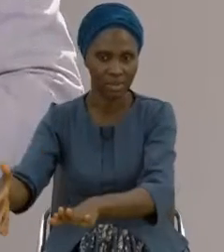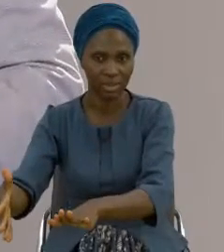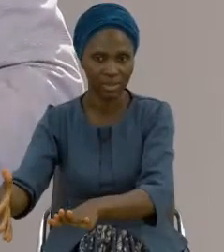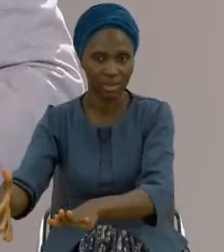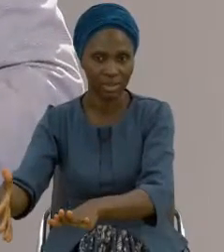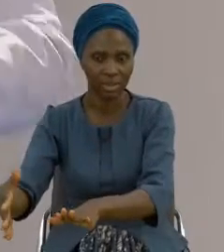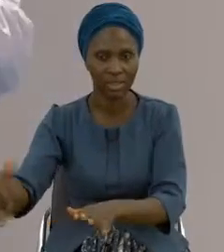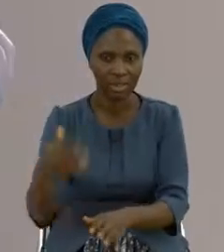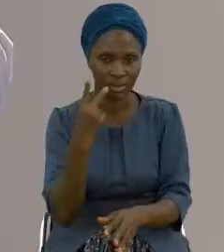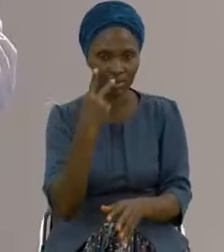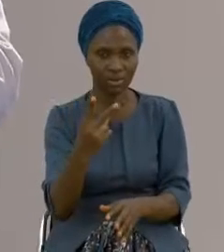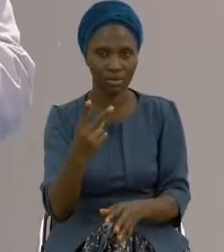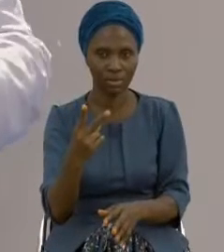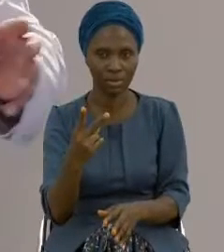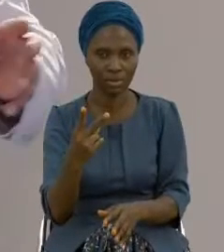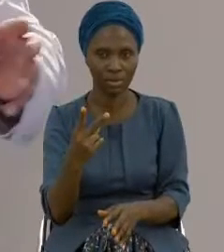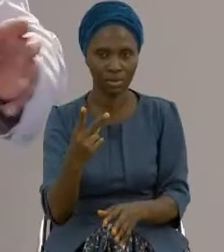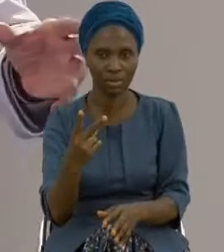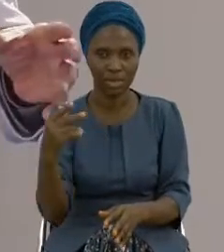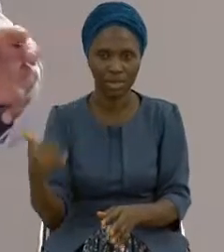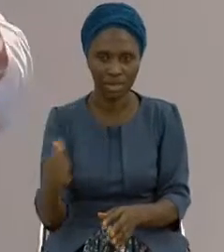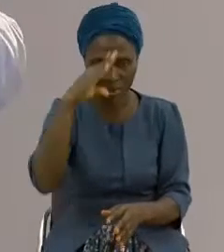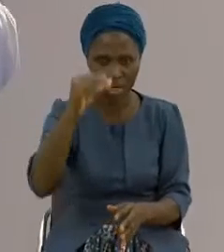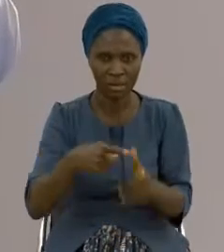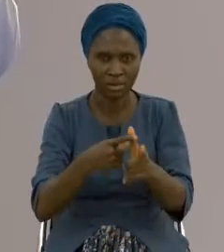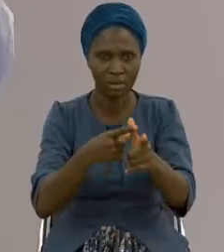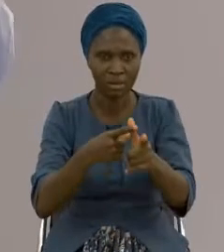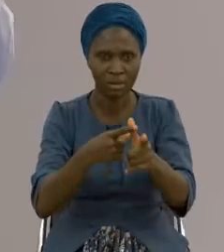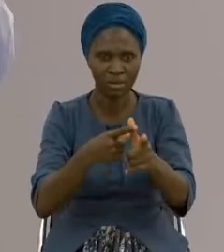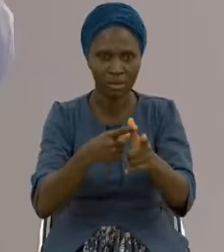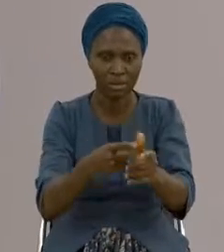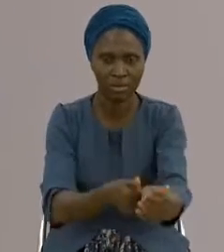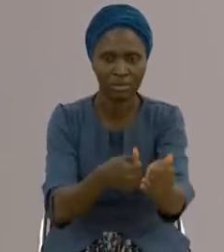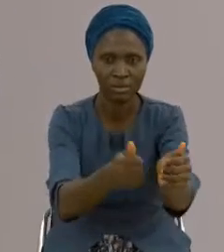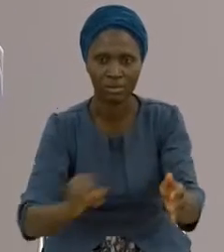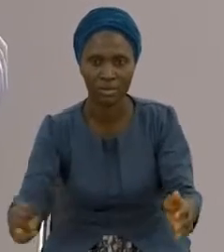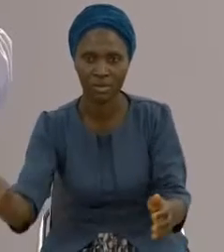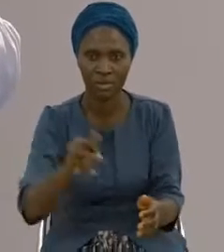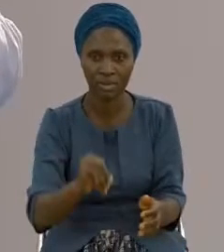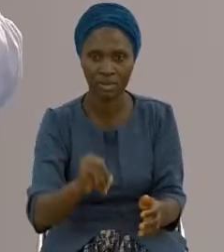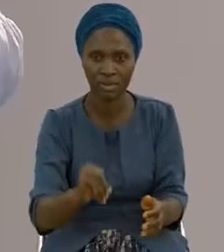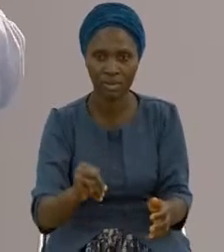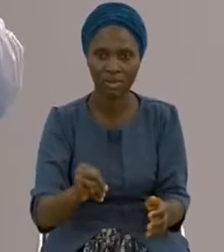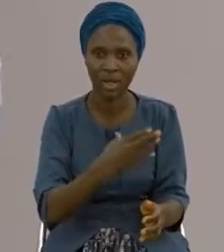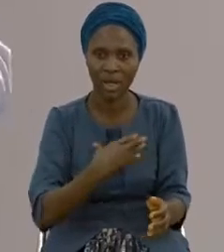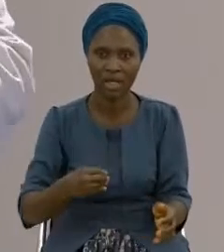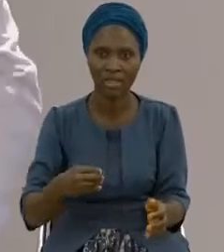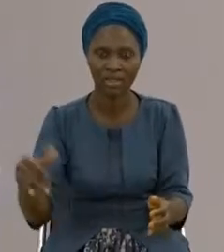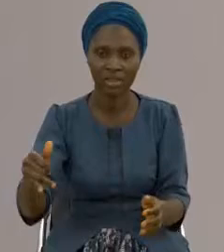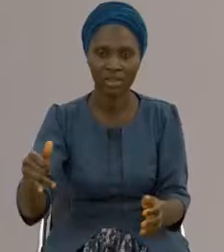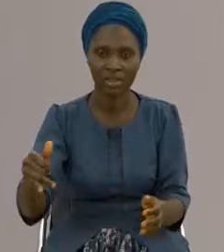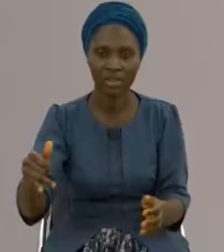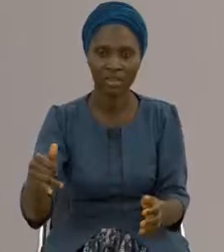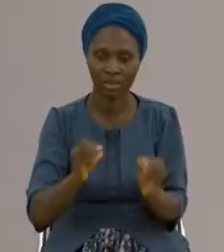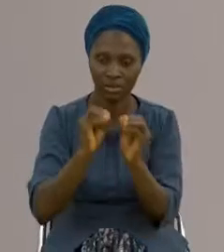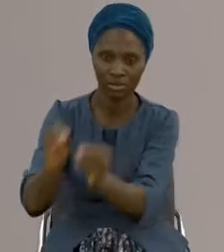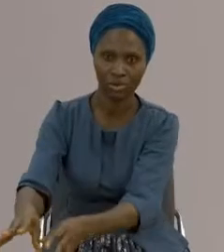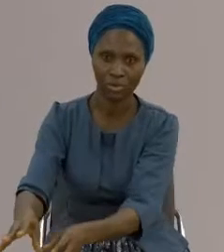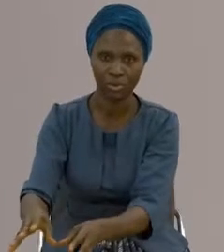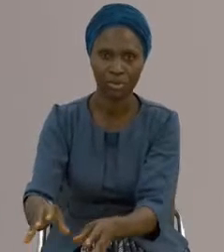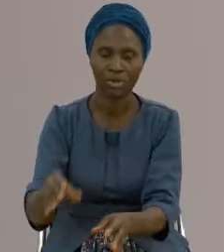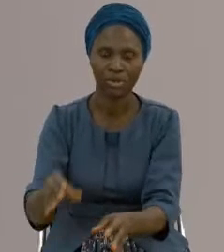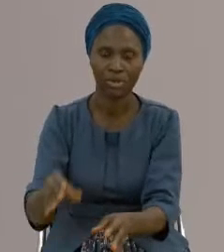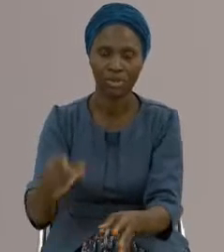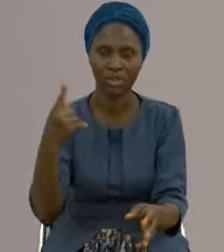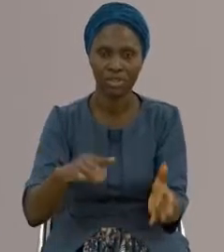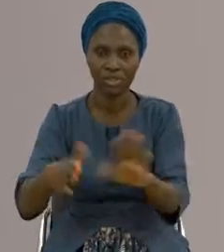them. And in their hurry, they dropped the dead man in the tomb of